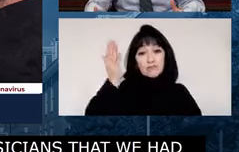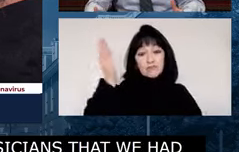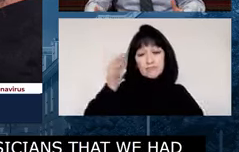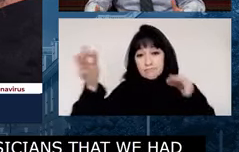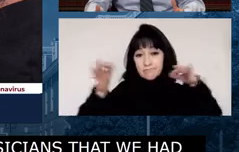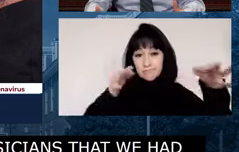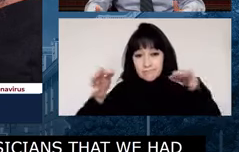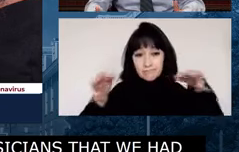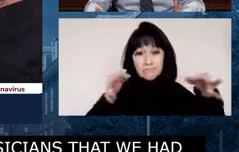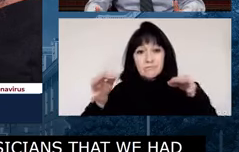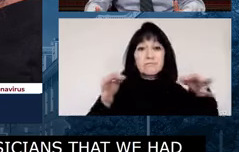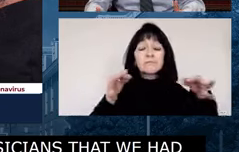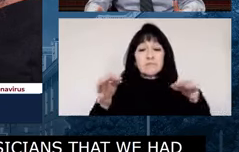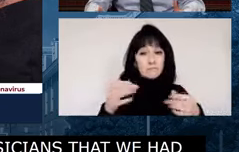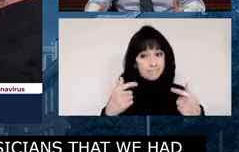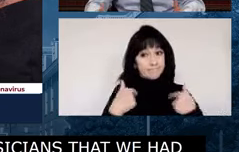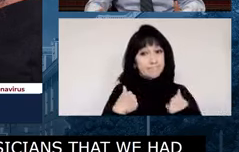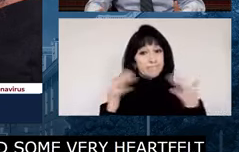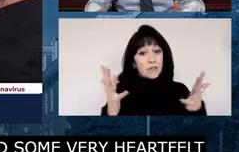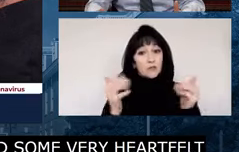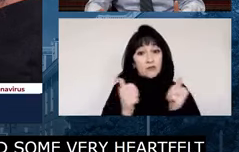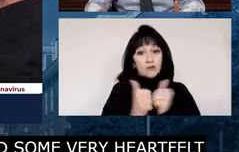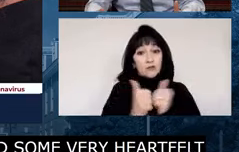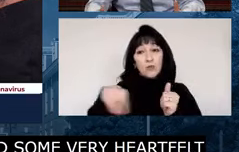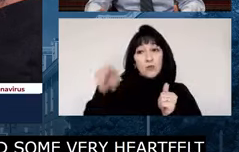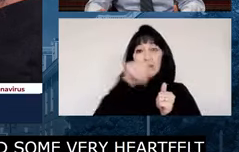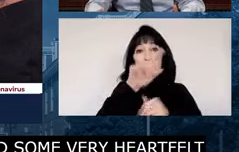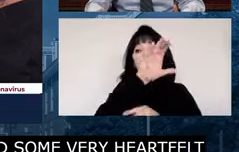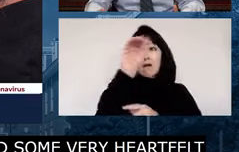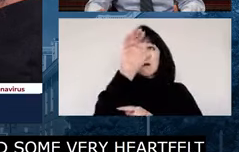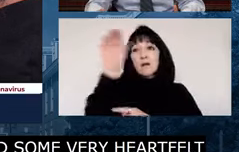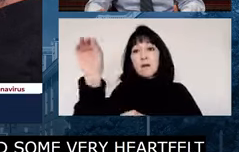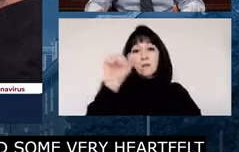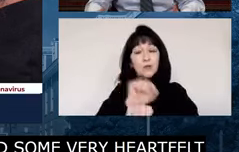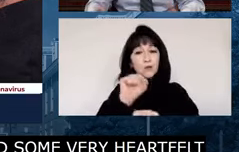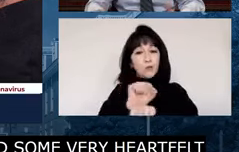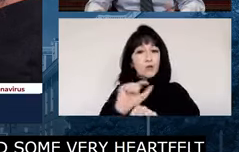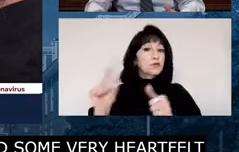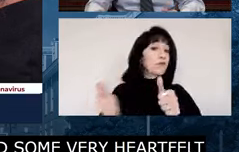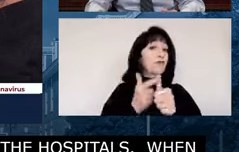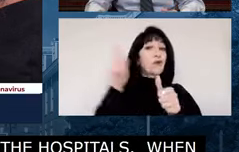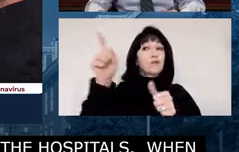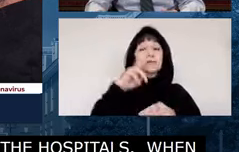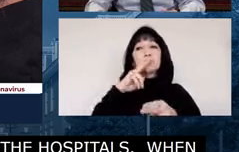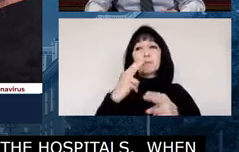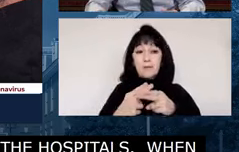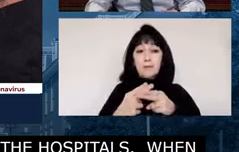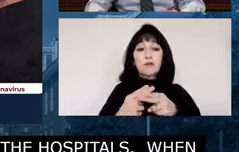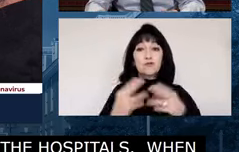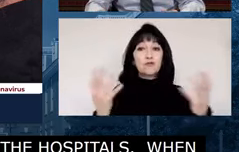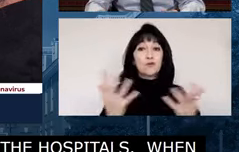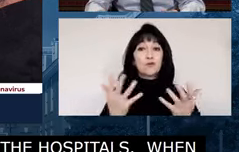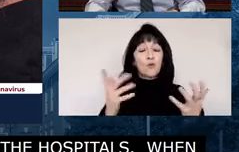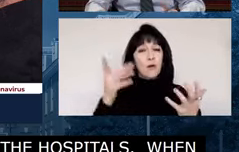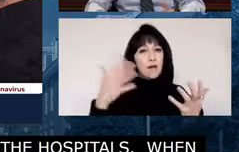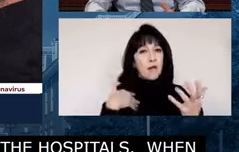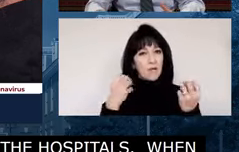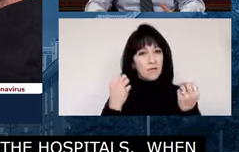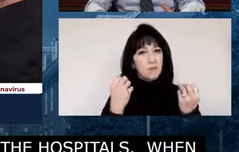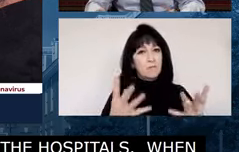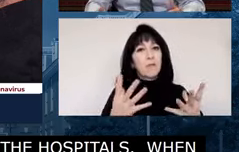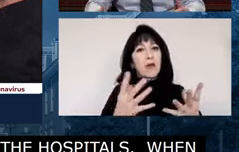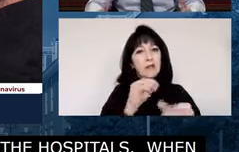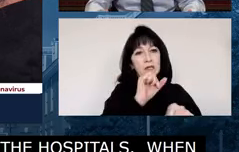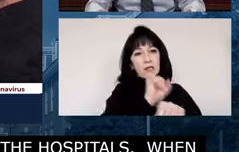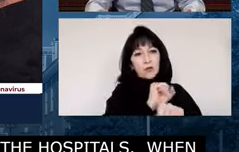to employers here in our state, the one thing that they mention first right off the top is that they have so many employees who've